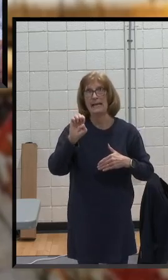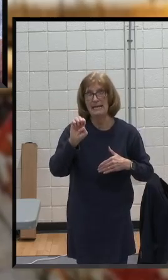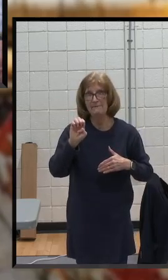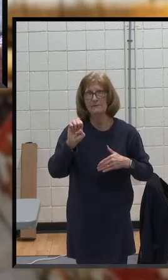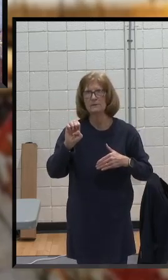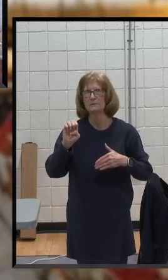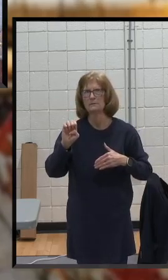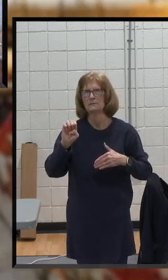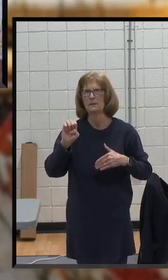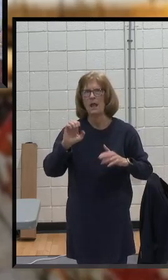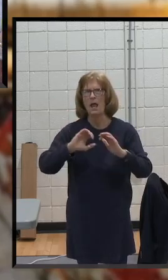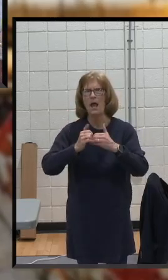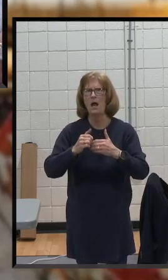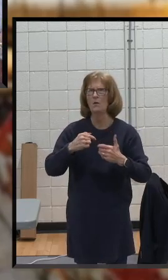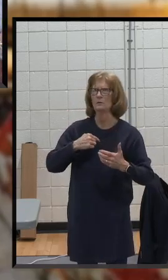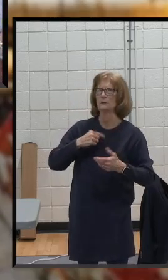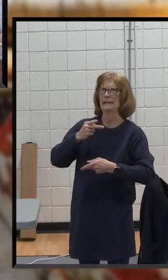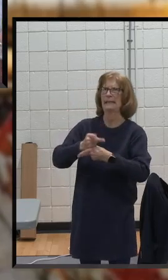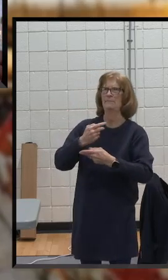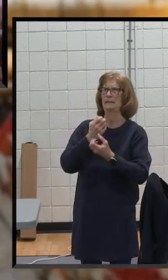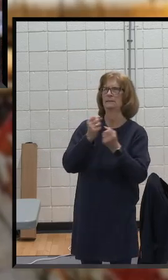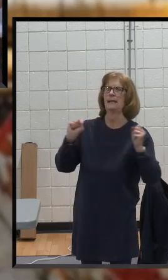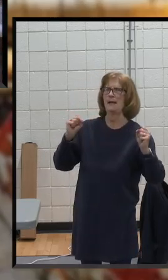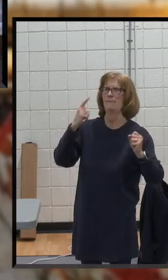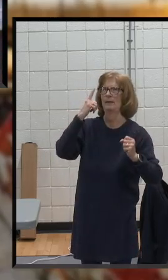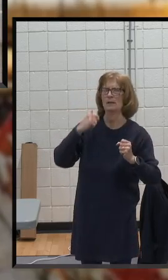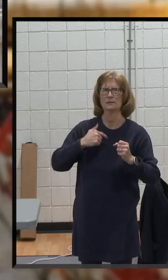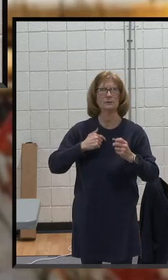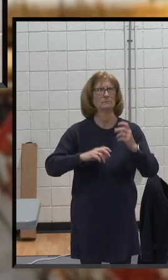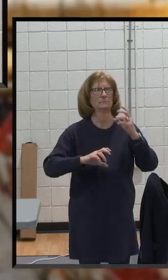Yes. So the question is, how safe will that be?